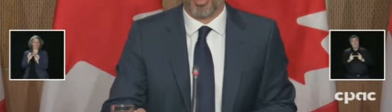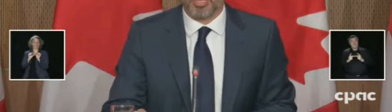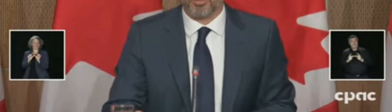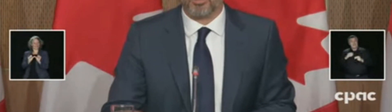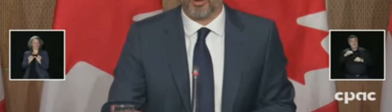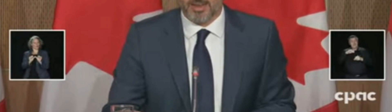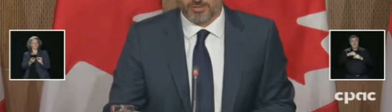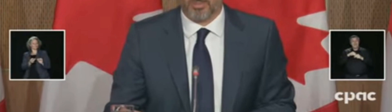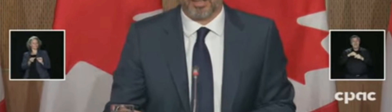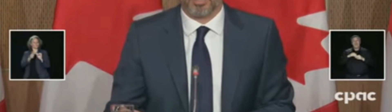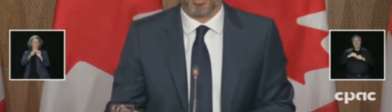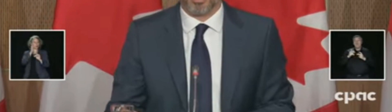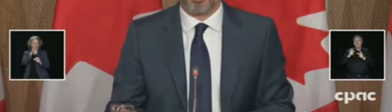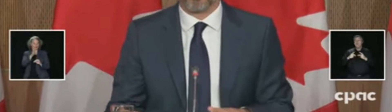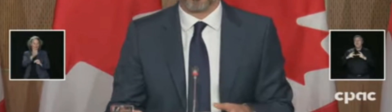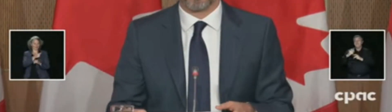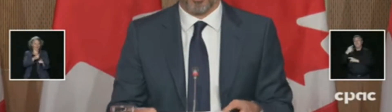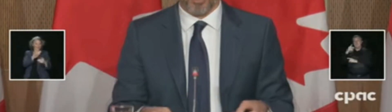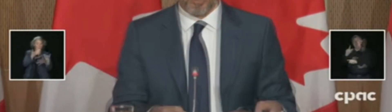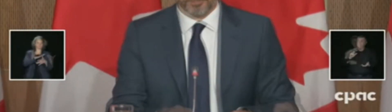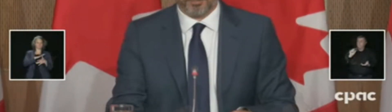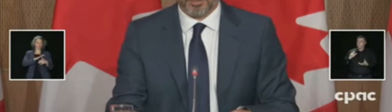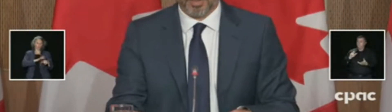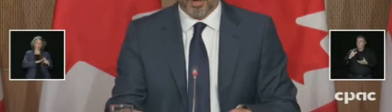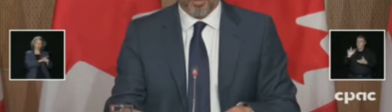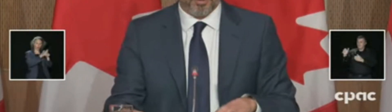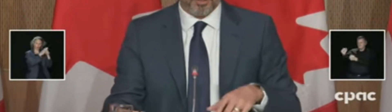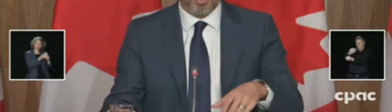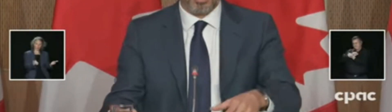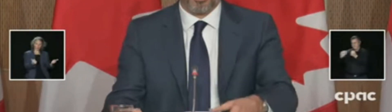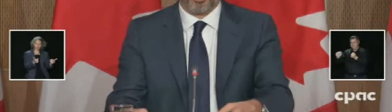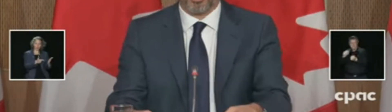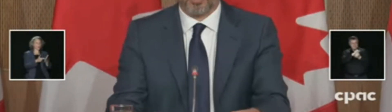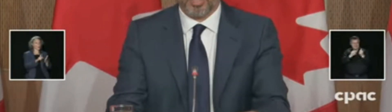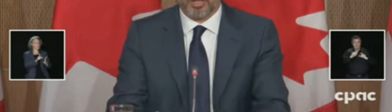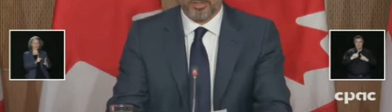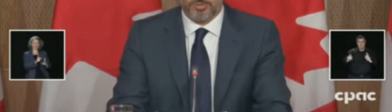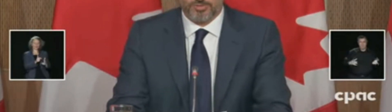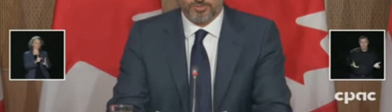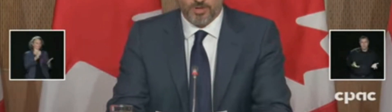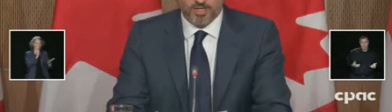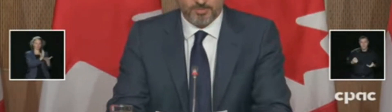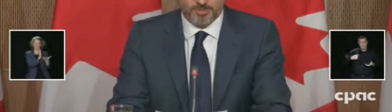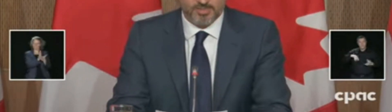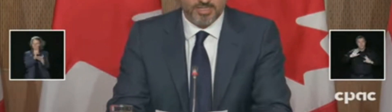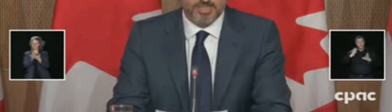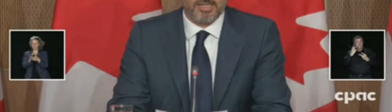So thank you to everyone for doing their part. We've all seen the heartbreaking